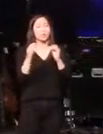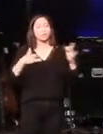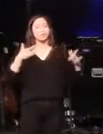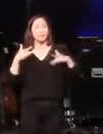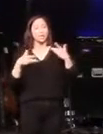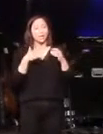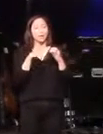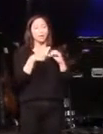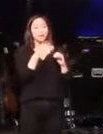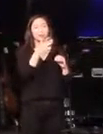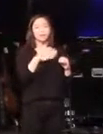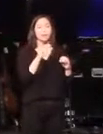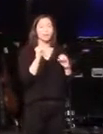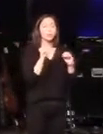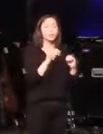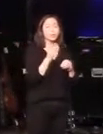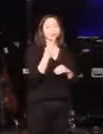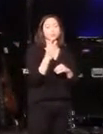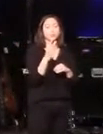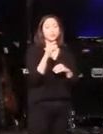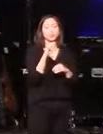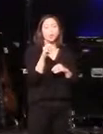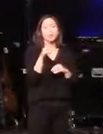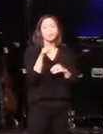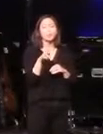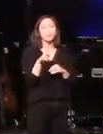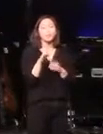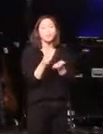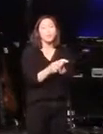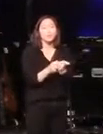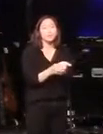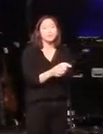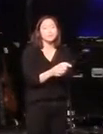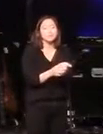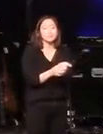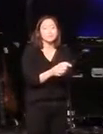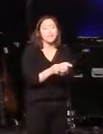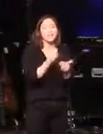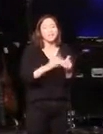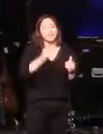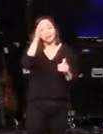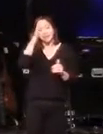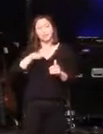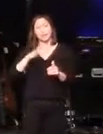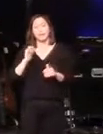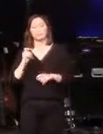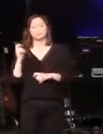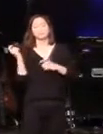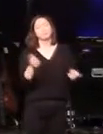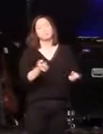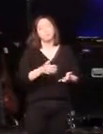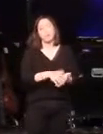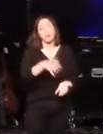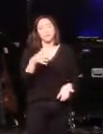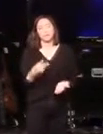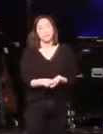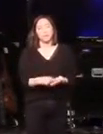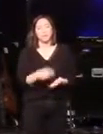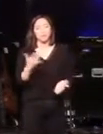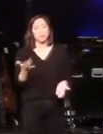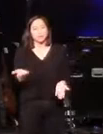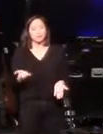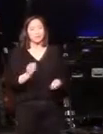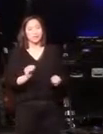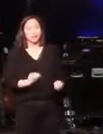put in 2 copper coins than the guys who put in the big bucks. But by the way, the big bucks was loose change in their pockets. And she